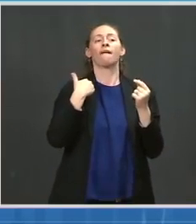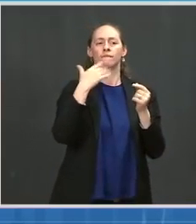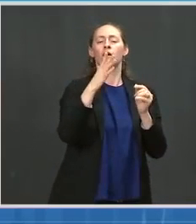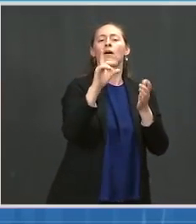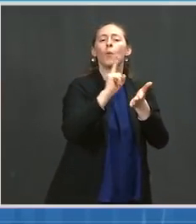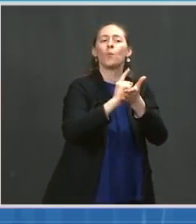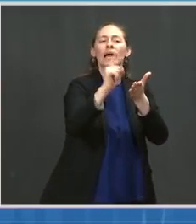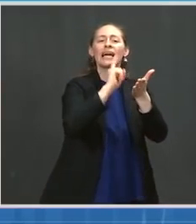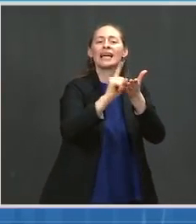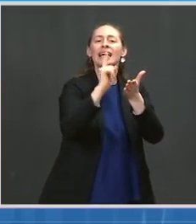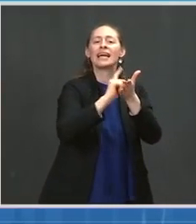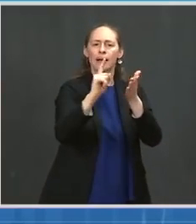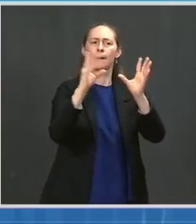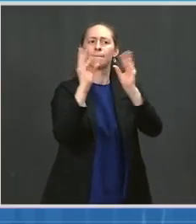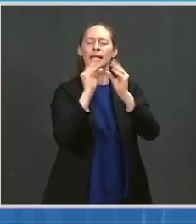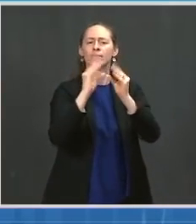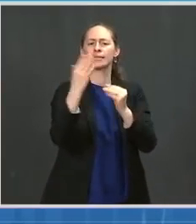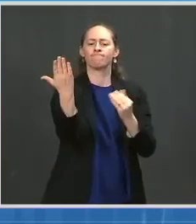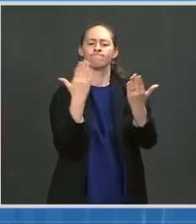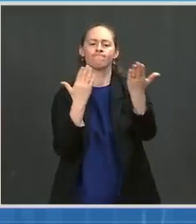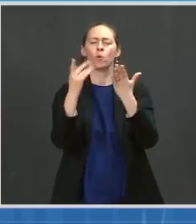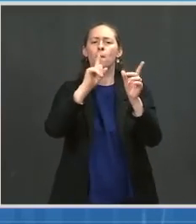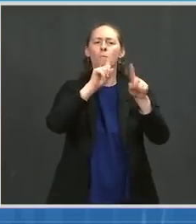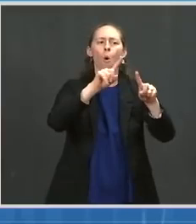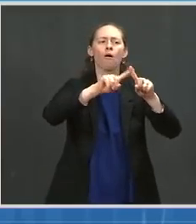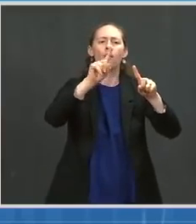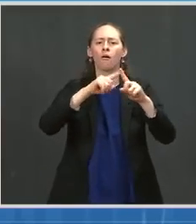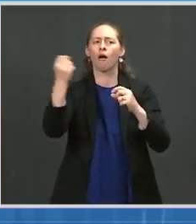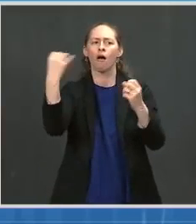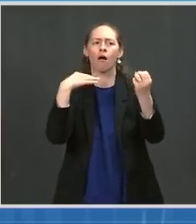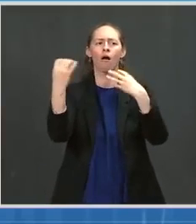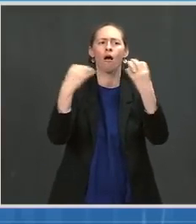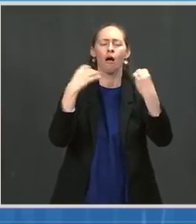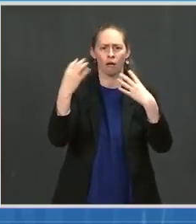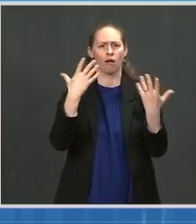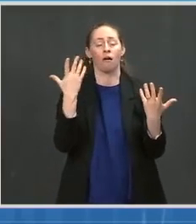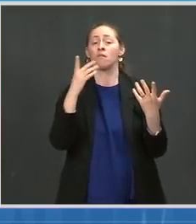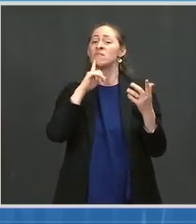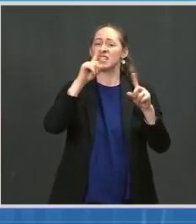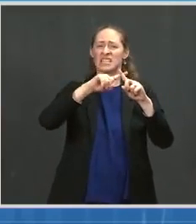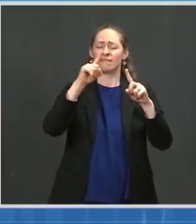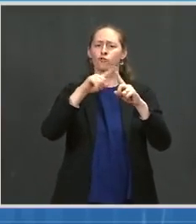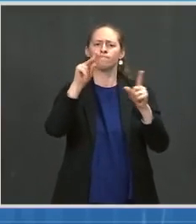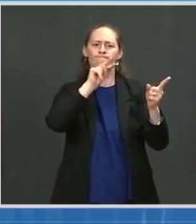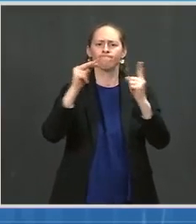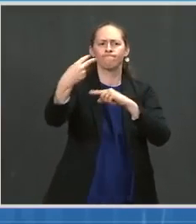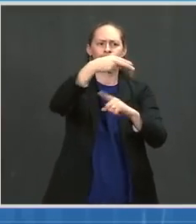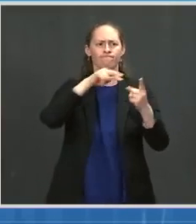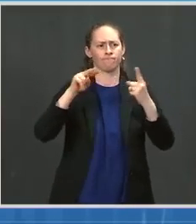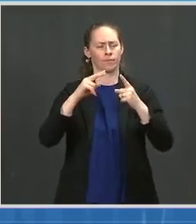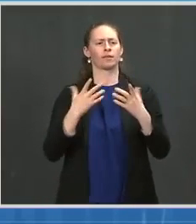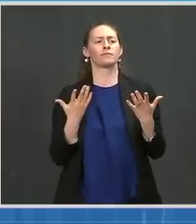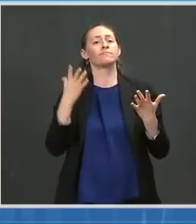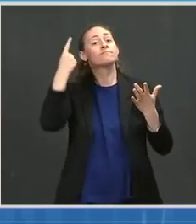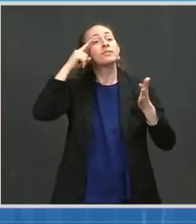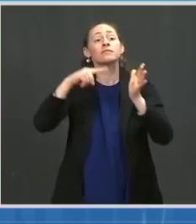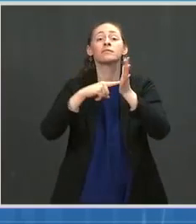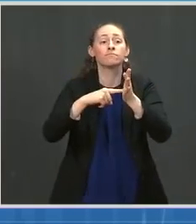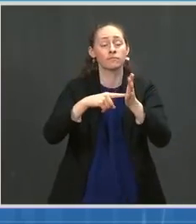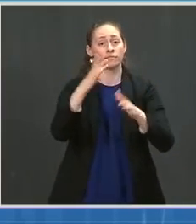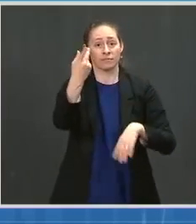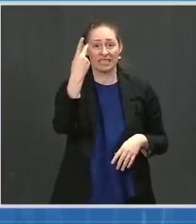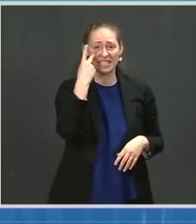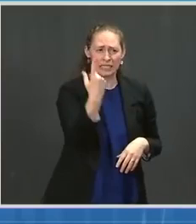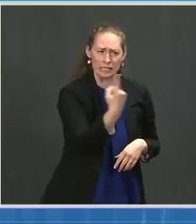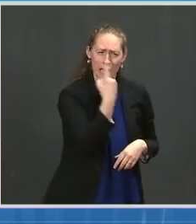time. Our philosophy has been, see something, say something. So